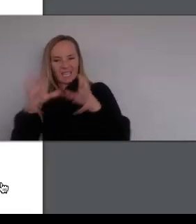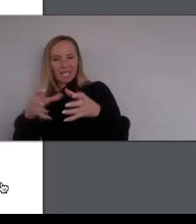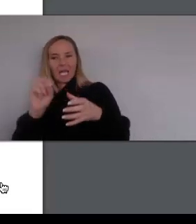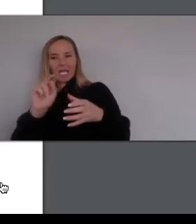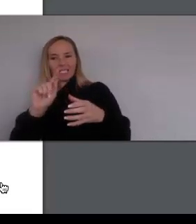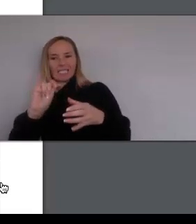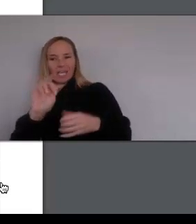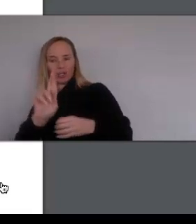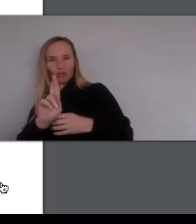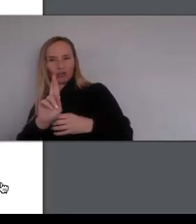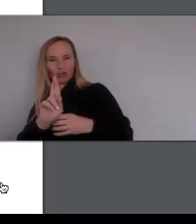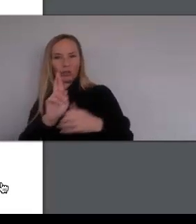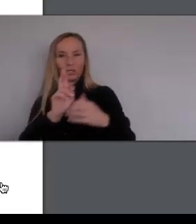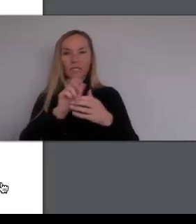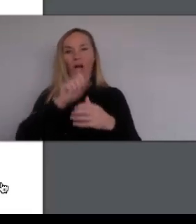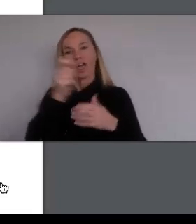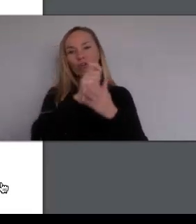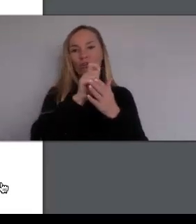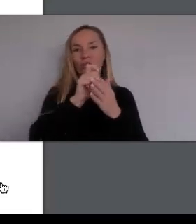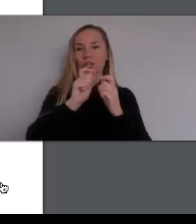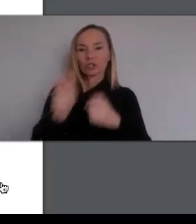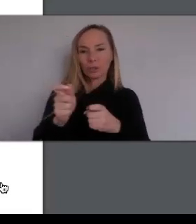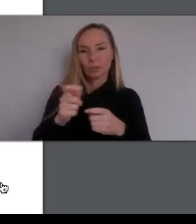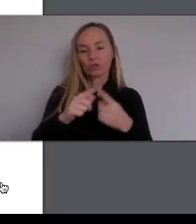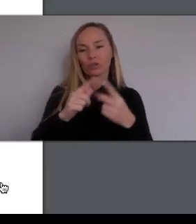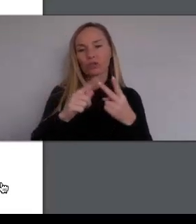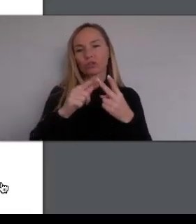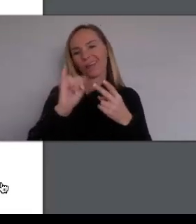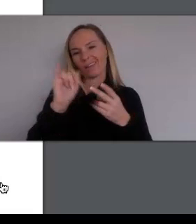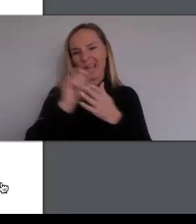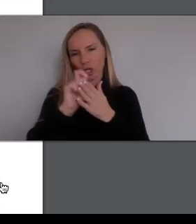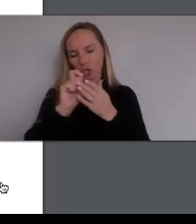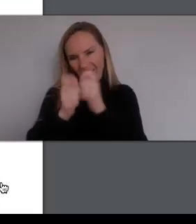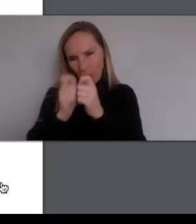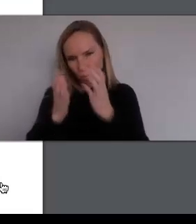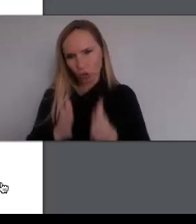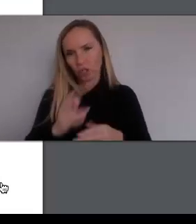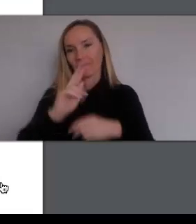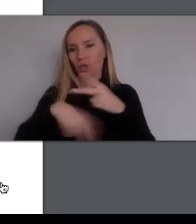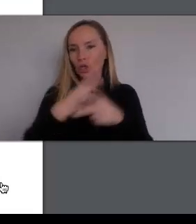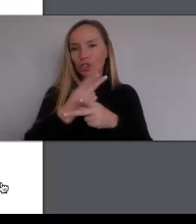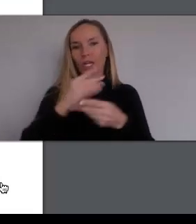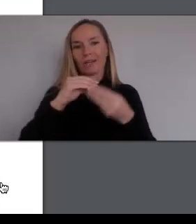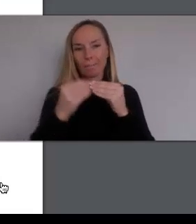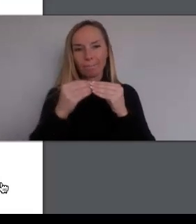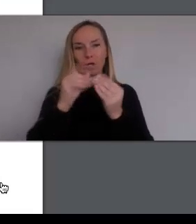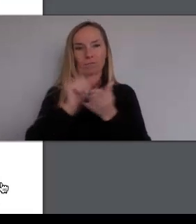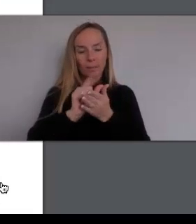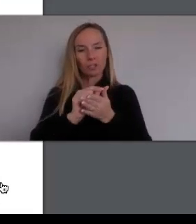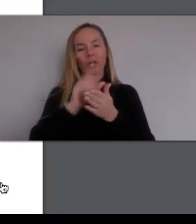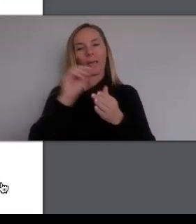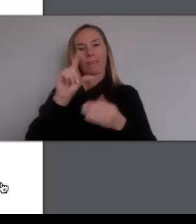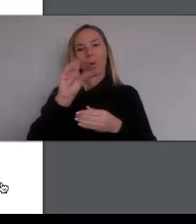editors, version number, publisher, publication date, and location. And so